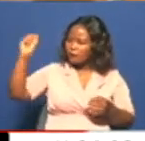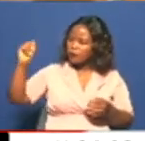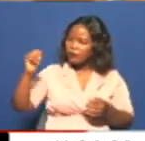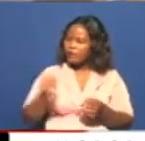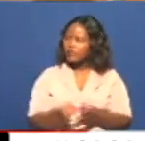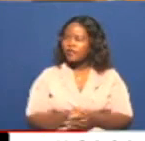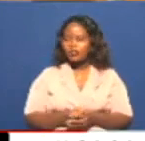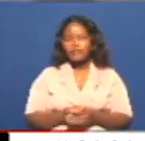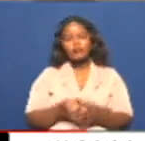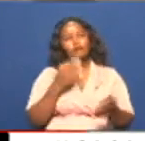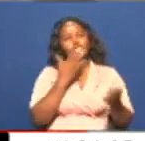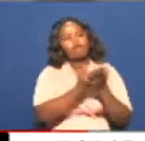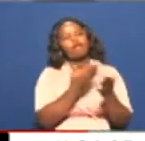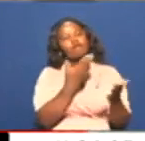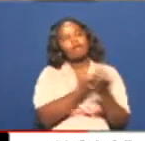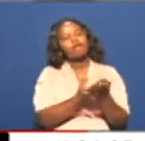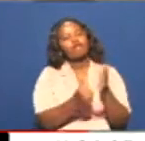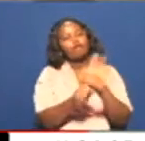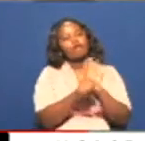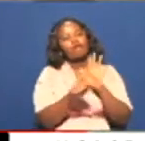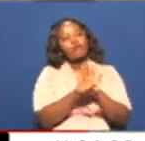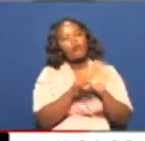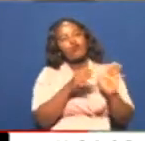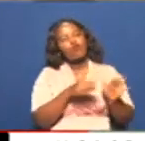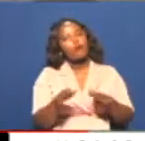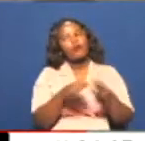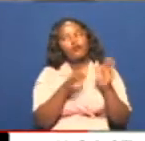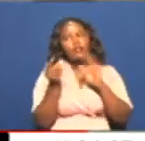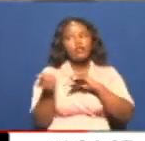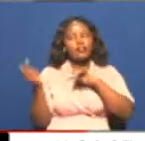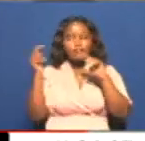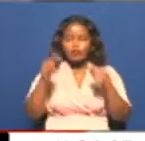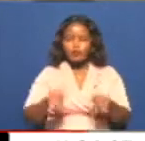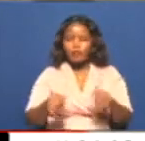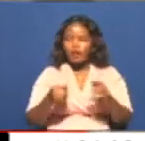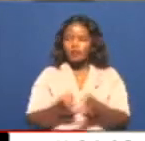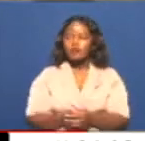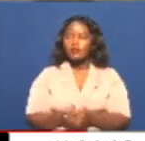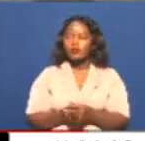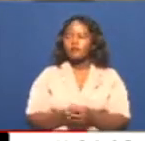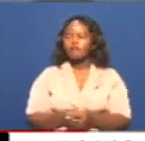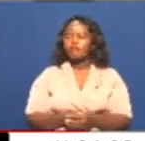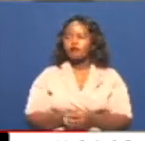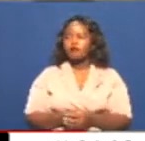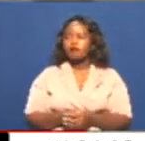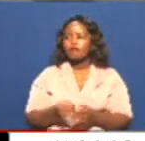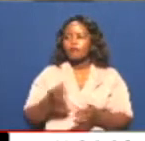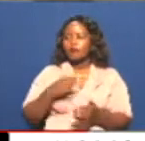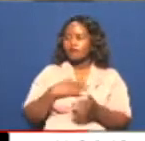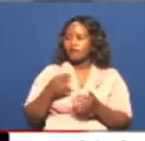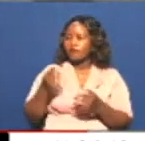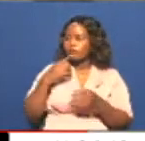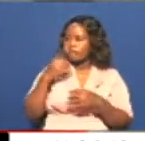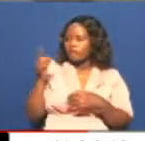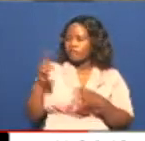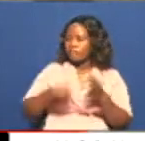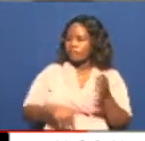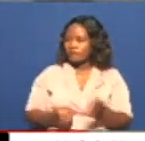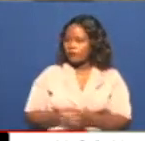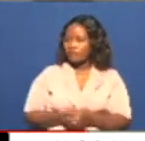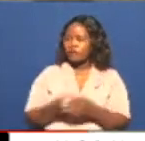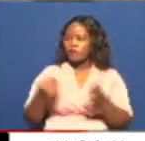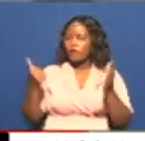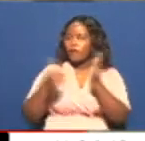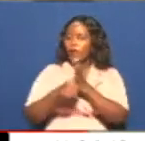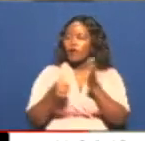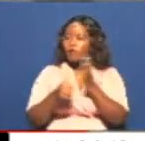Thank you very much for this opportunity to be on your show once again. You're welcome. To begin with, I would like to say that the problem with this country is